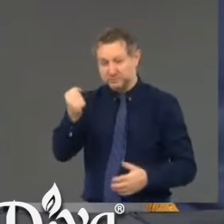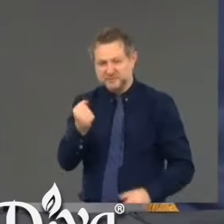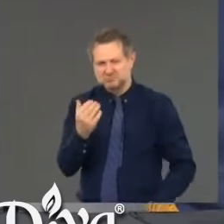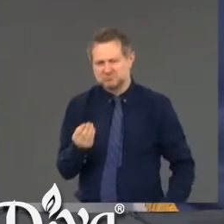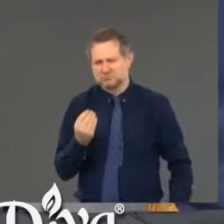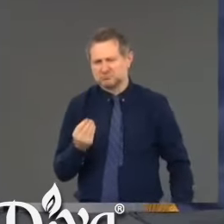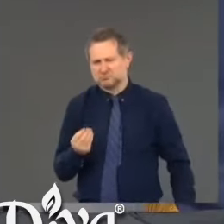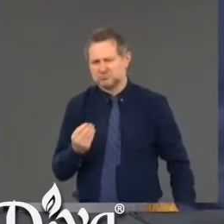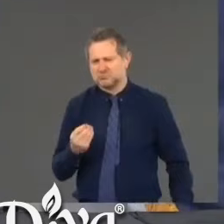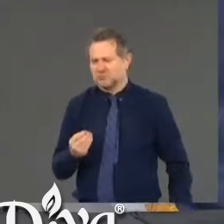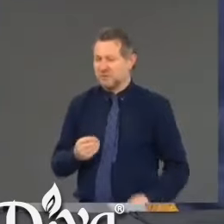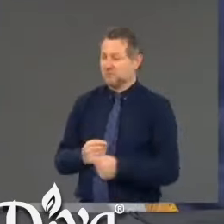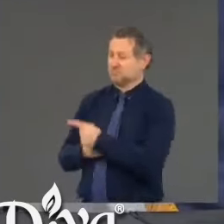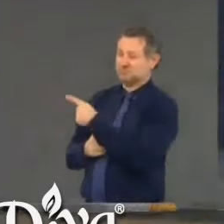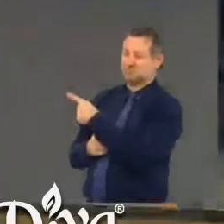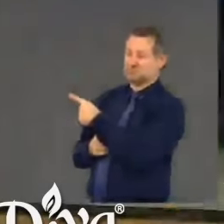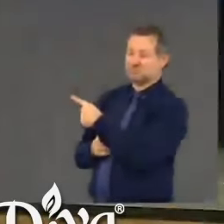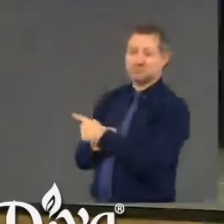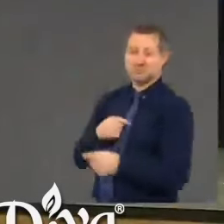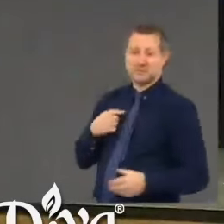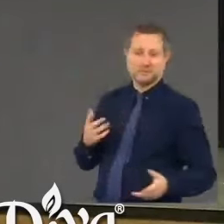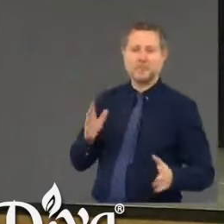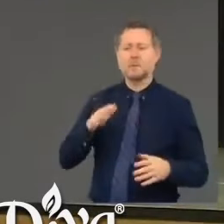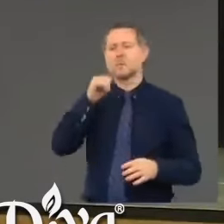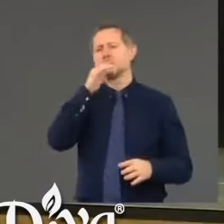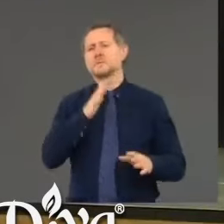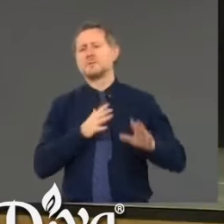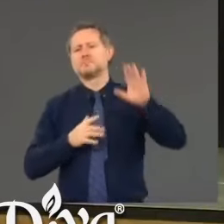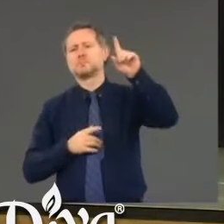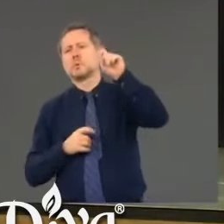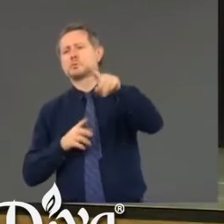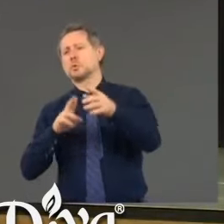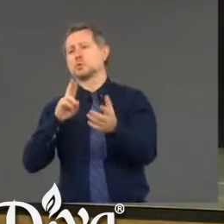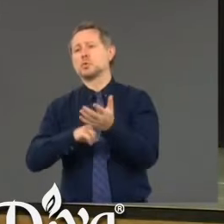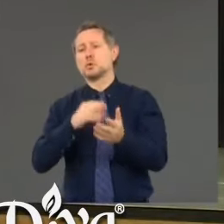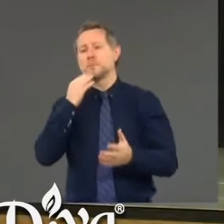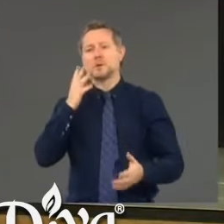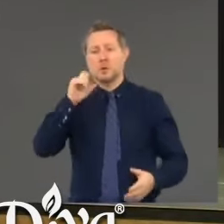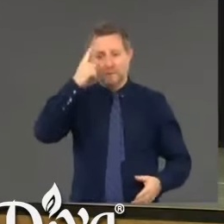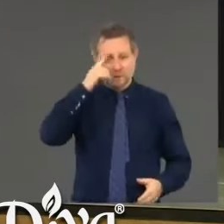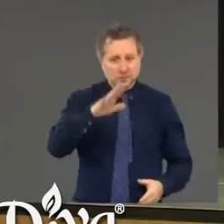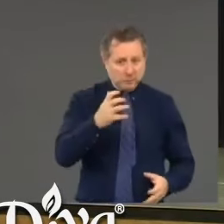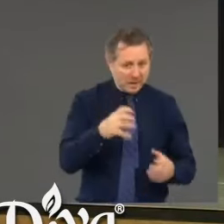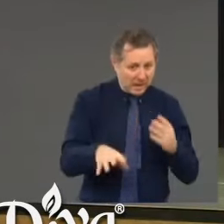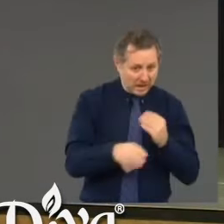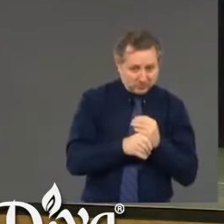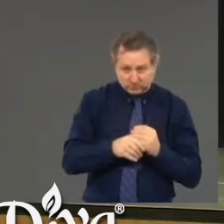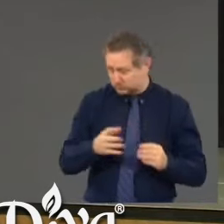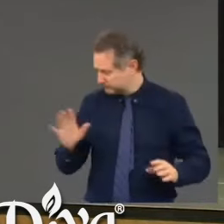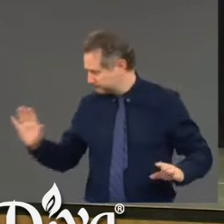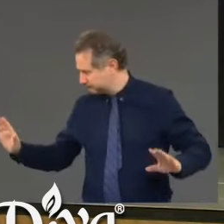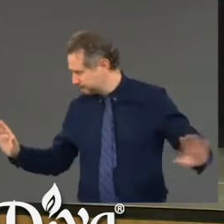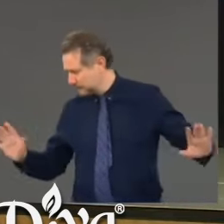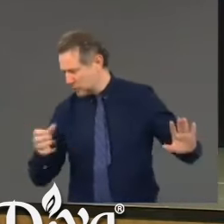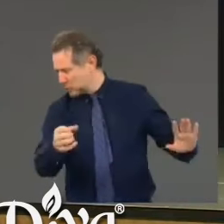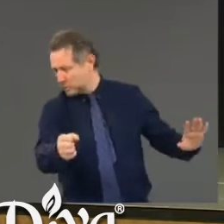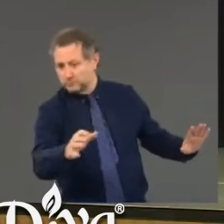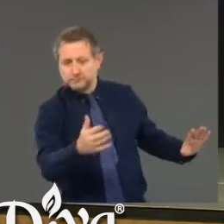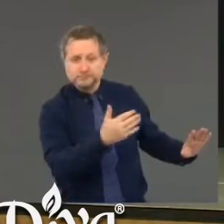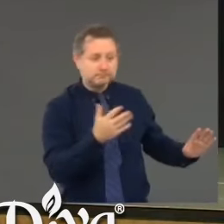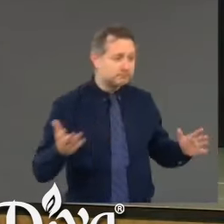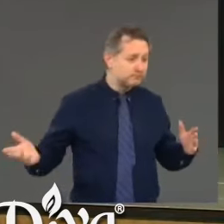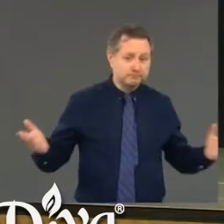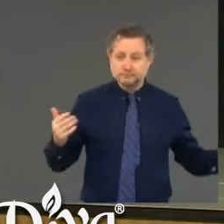forth. Question on nursing homes. Excuse me one second. Does anyone want to add anything on any of this?